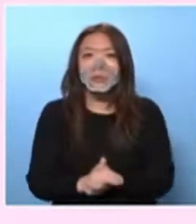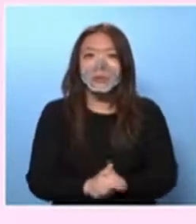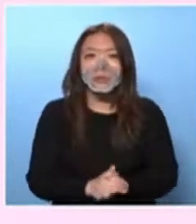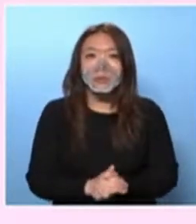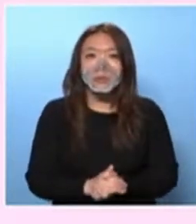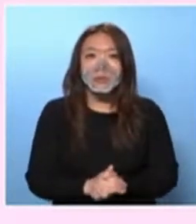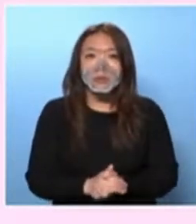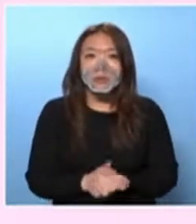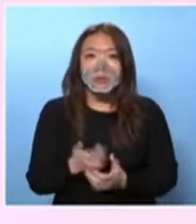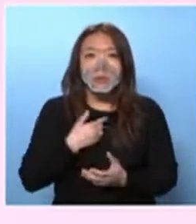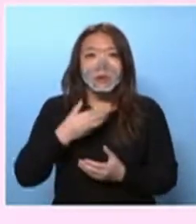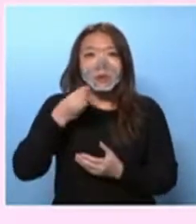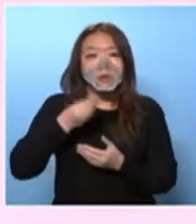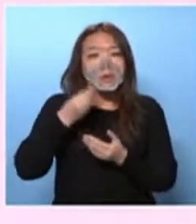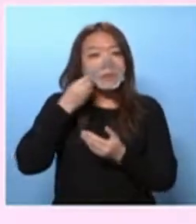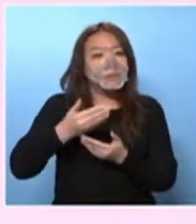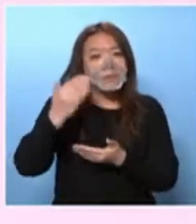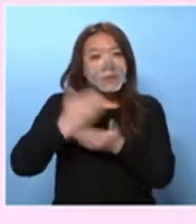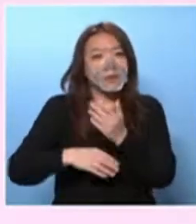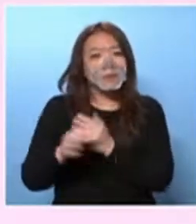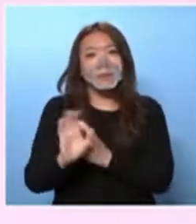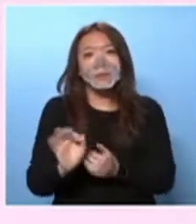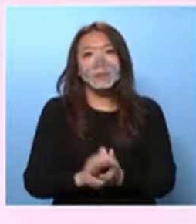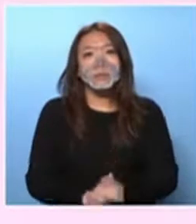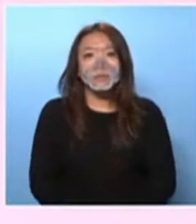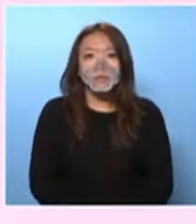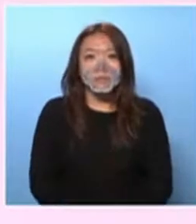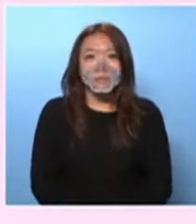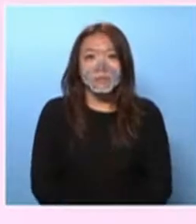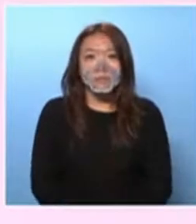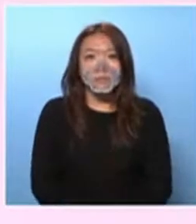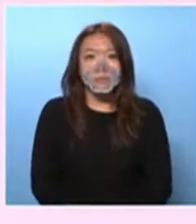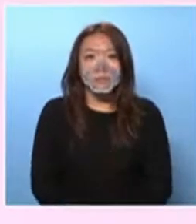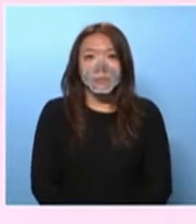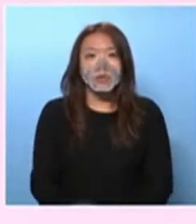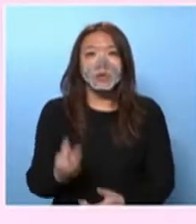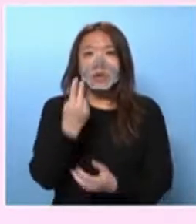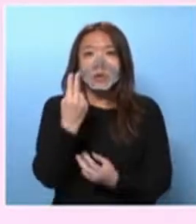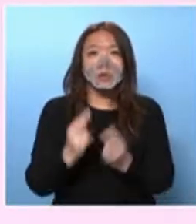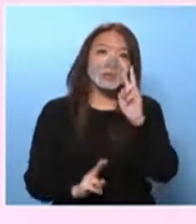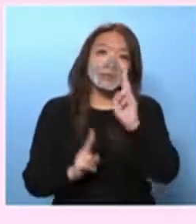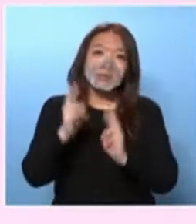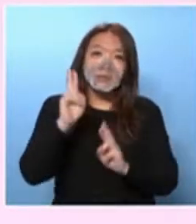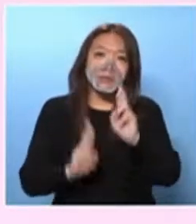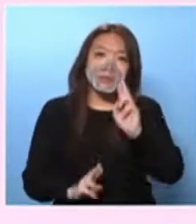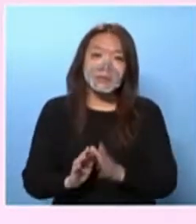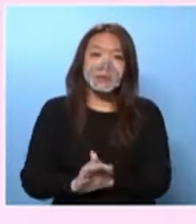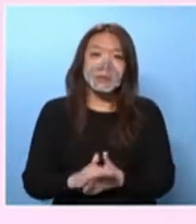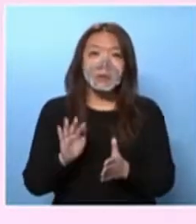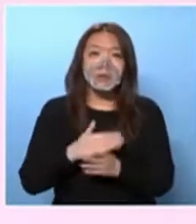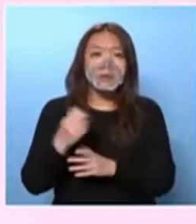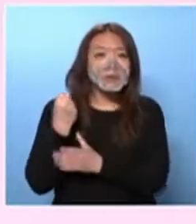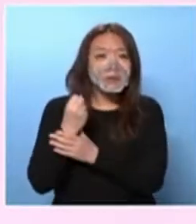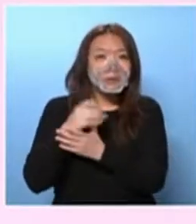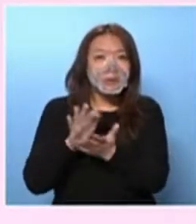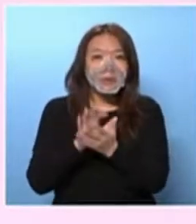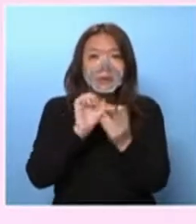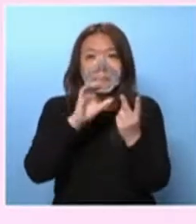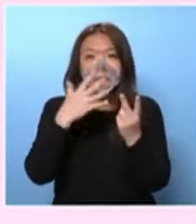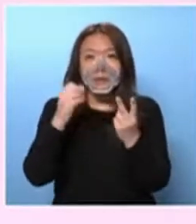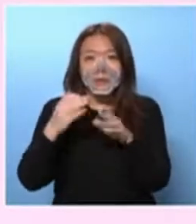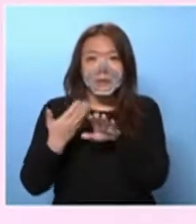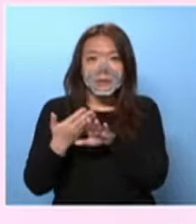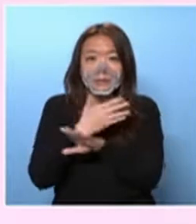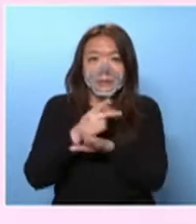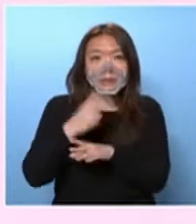other property demand management measures, we have no plan for relaxation. Building a green city. To strive to achieve